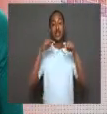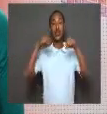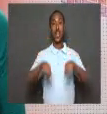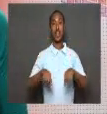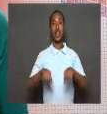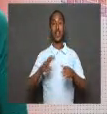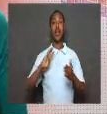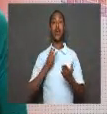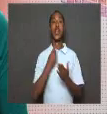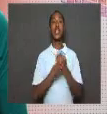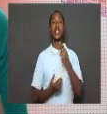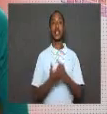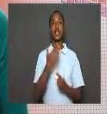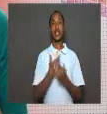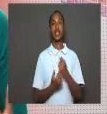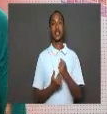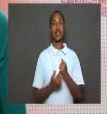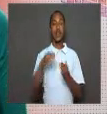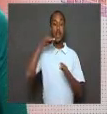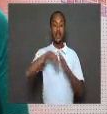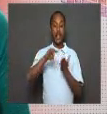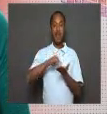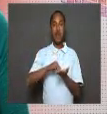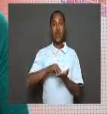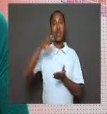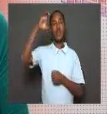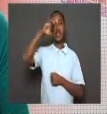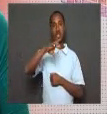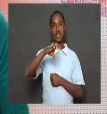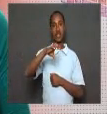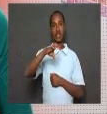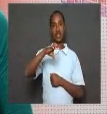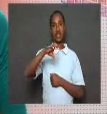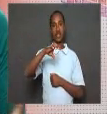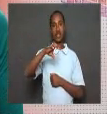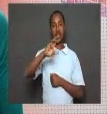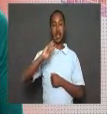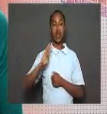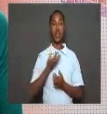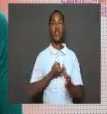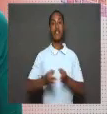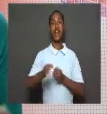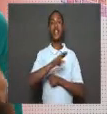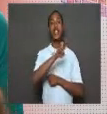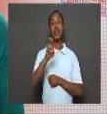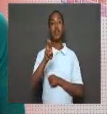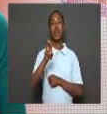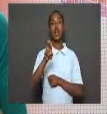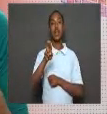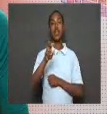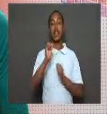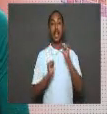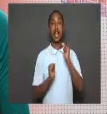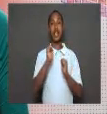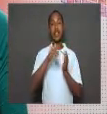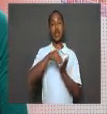Today, we discussed intermolecular forces. We defined them as the